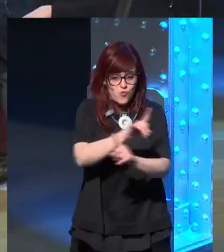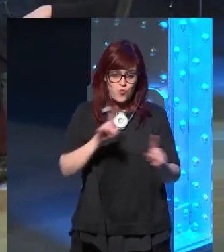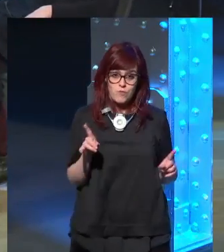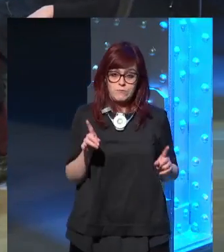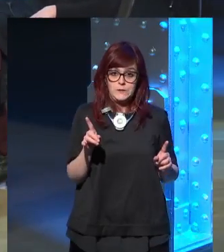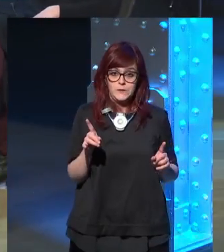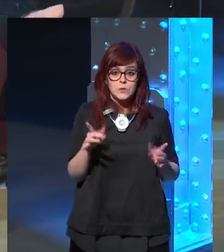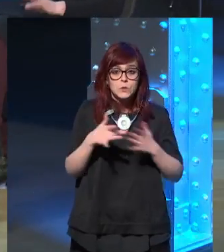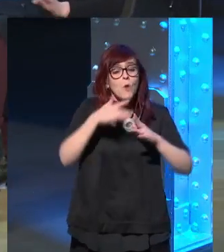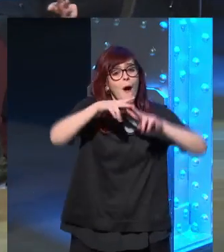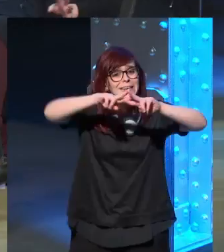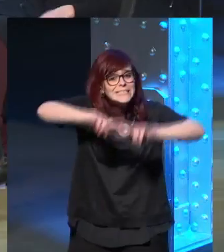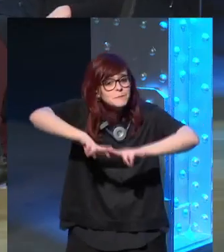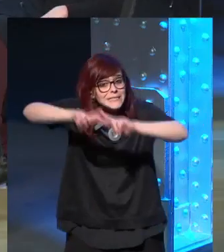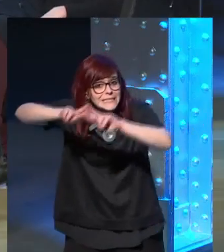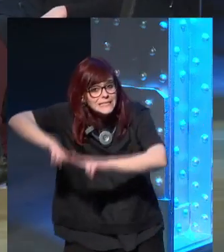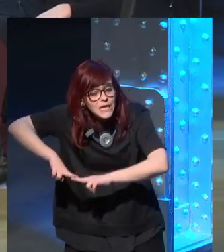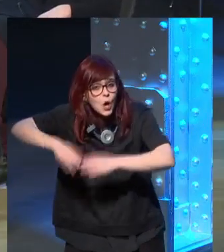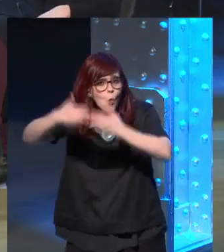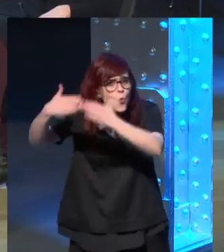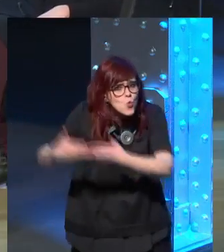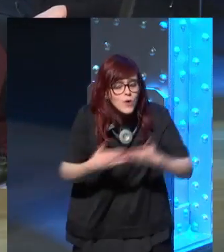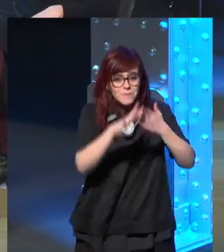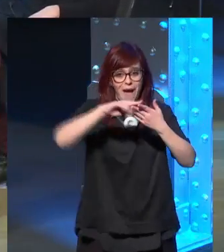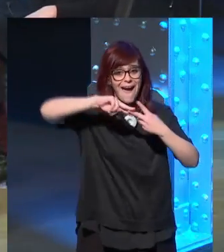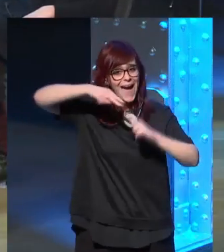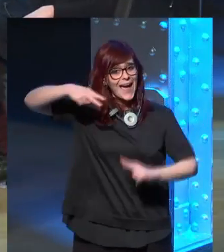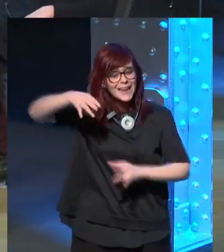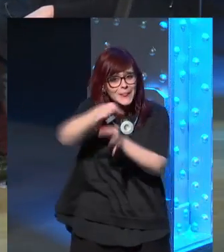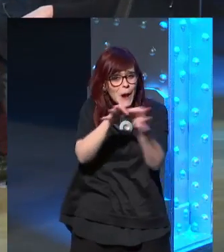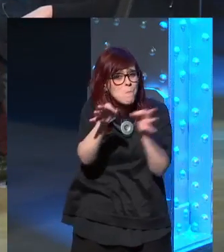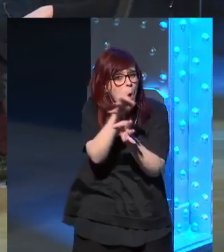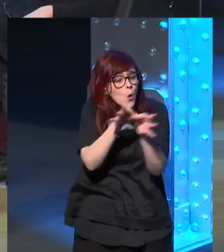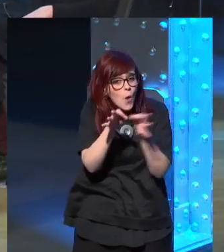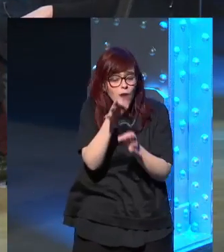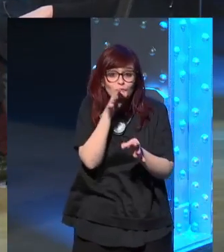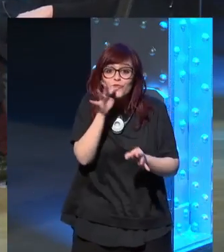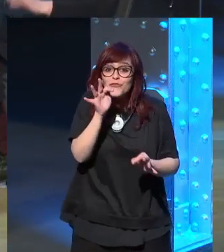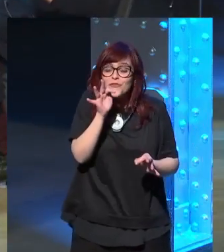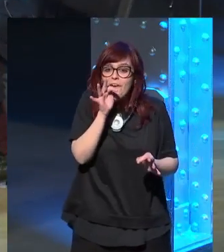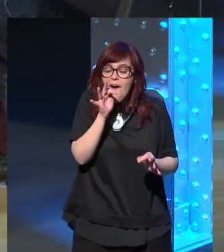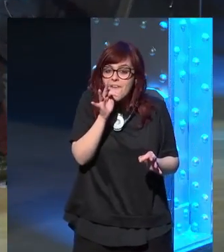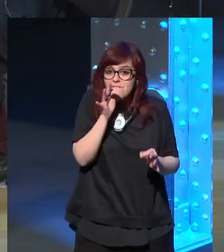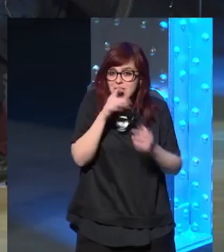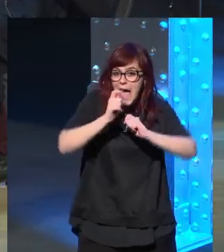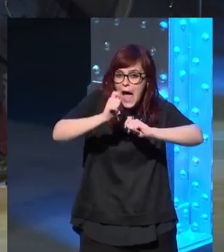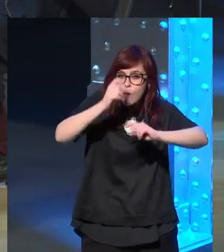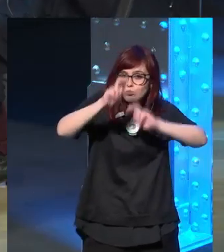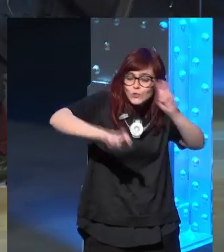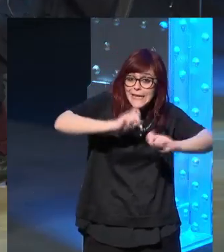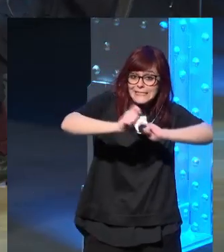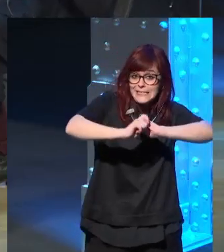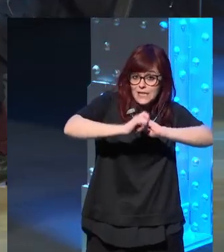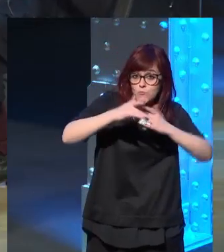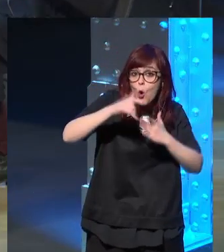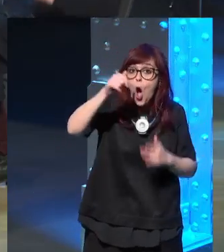molecular genetic research using a lot of different research strategies today, and still we know